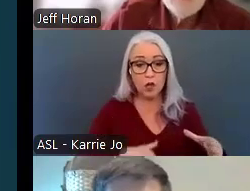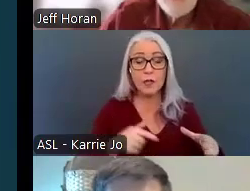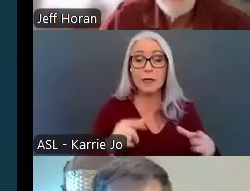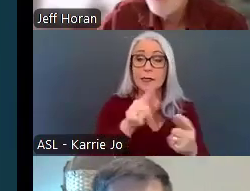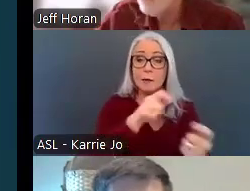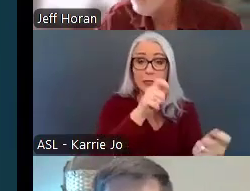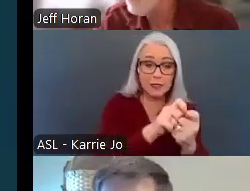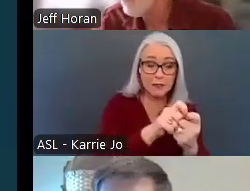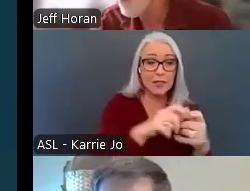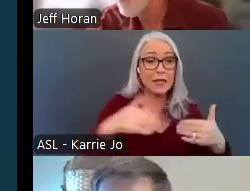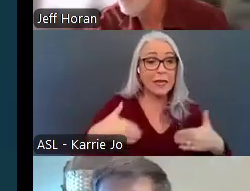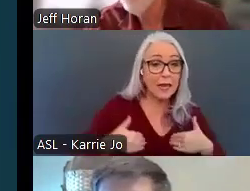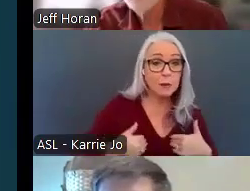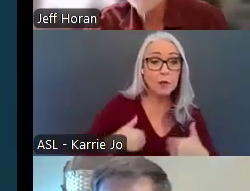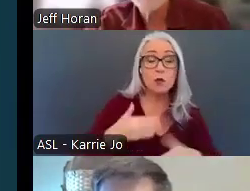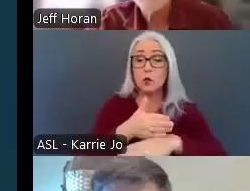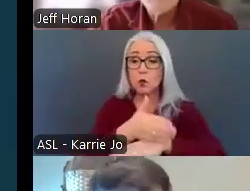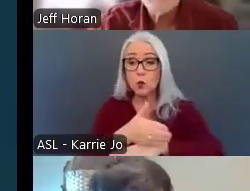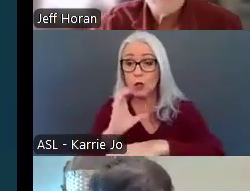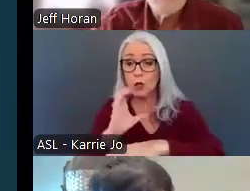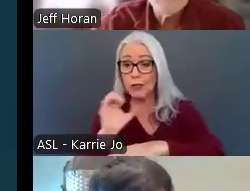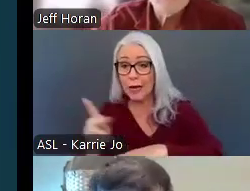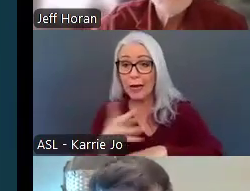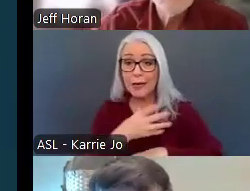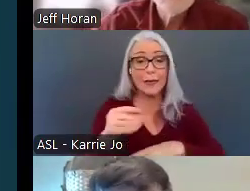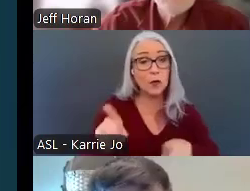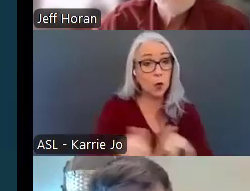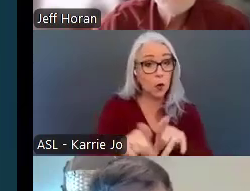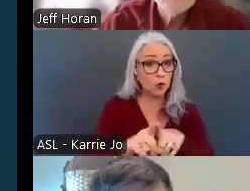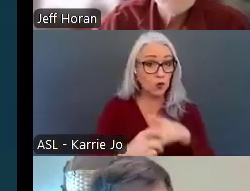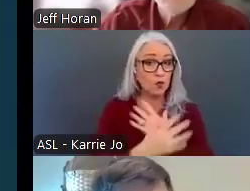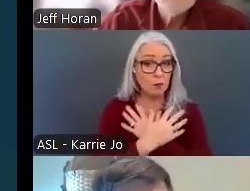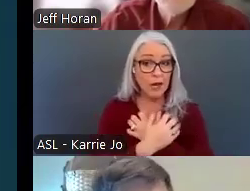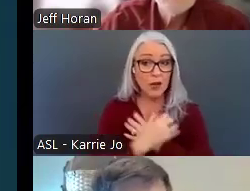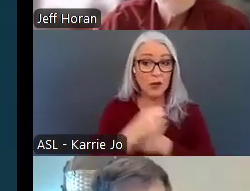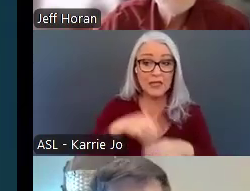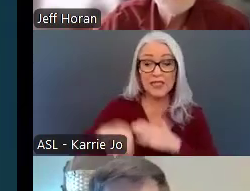Swainson's warwick woodcock, and even bears in the Southeast will den in